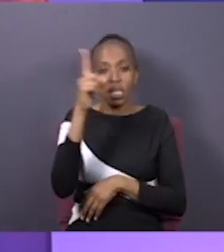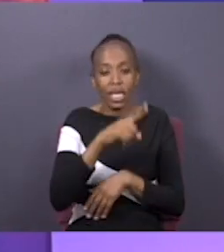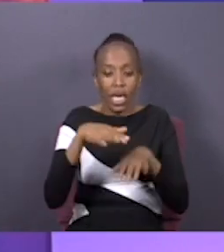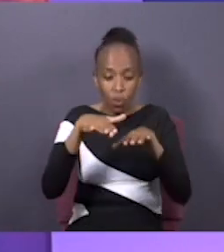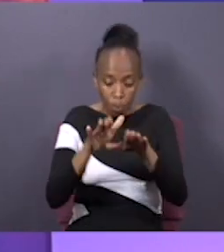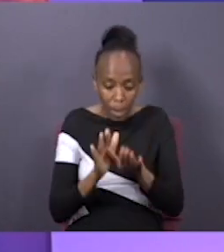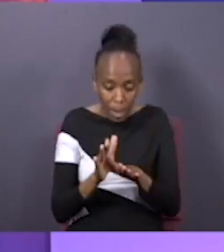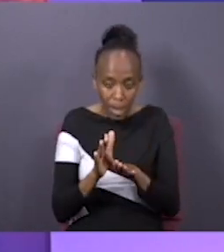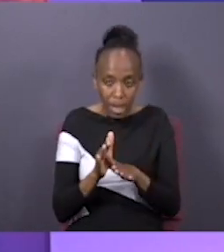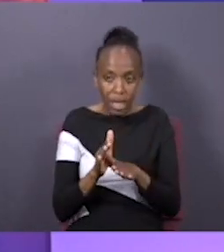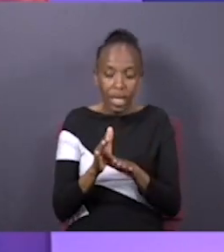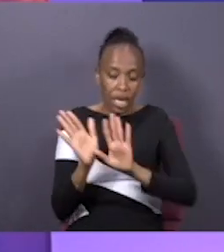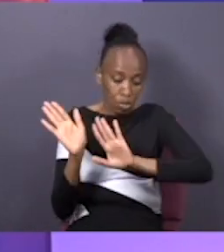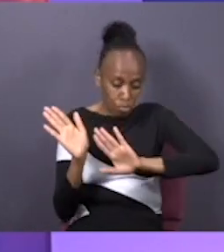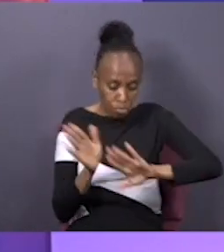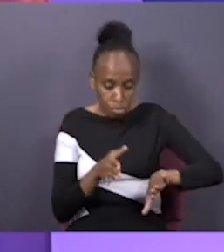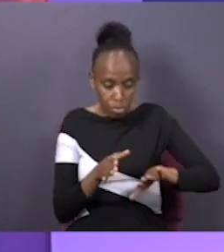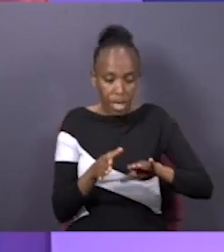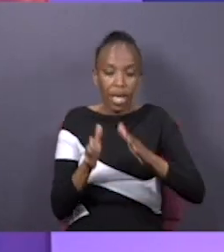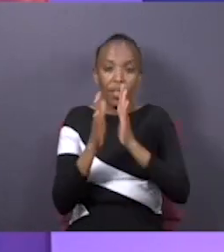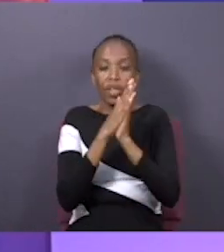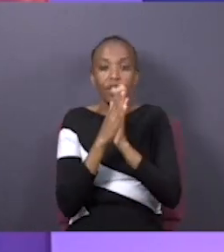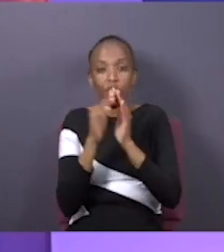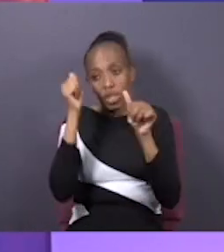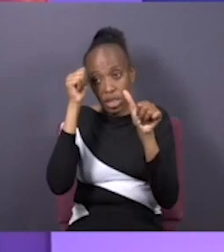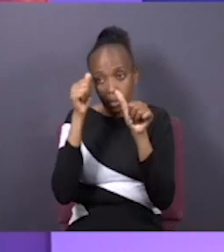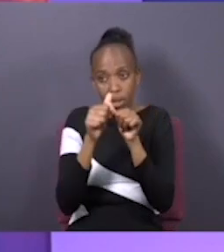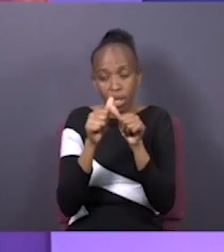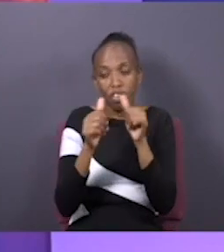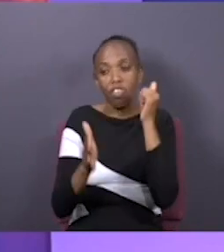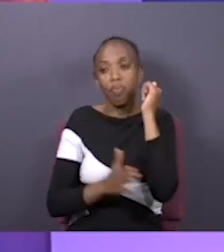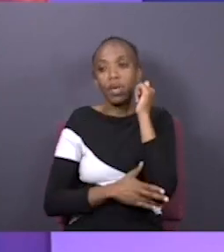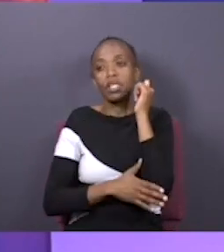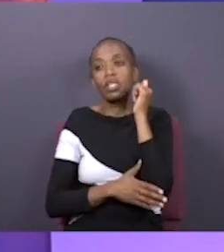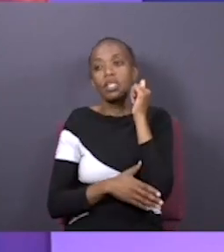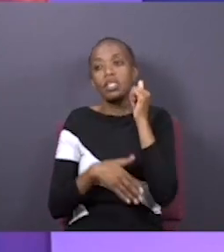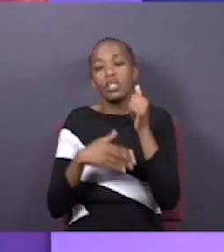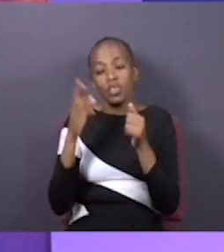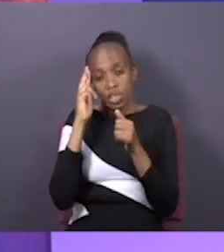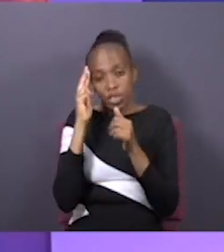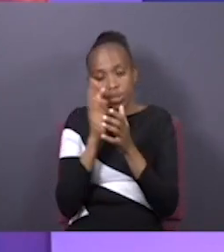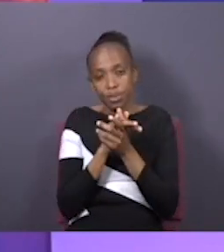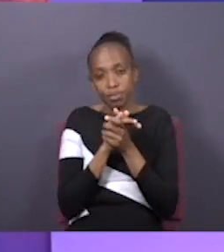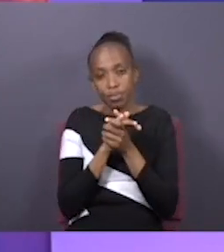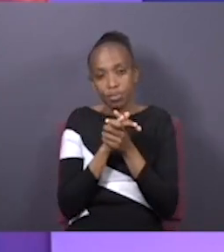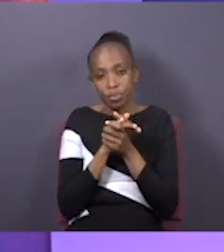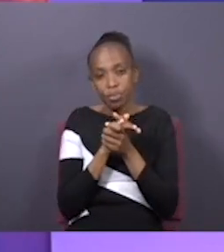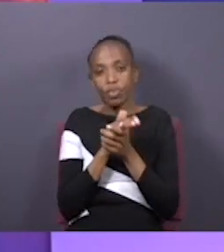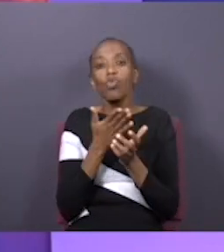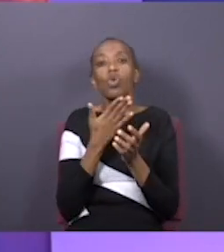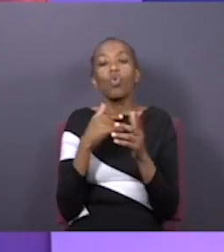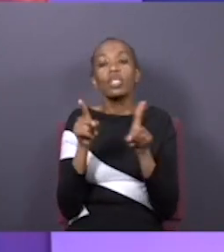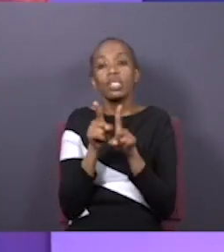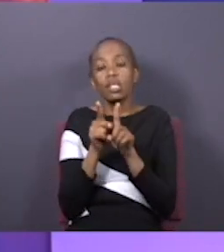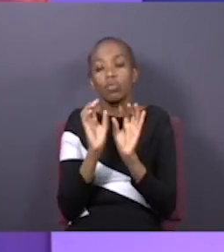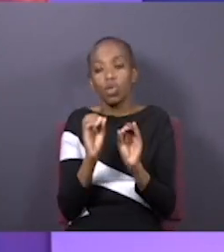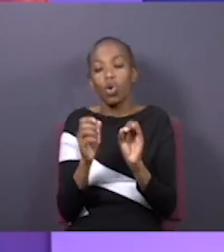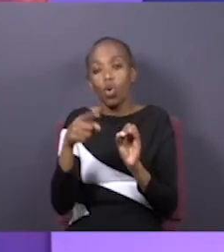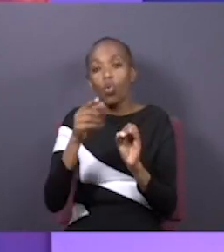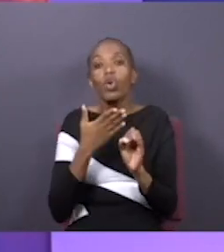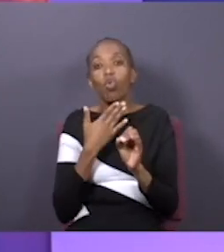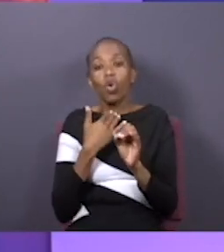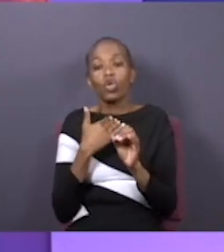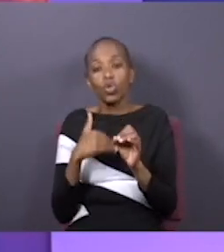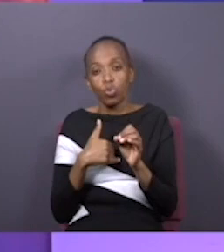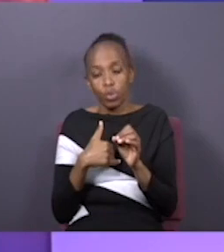were buried and forgotten. And their story is remembered for bad reasons. We don't want to be like that. We want